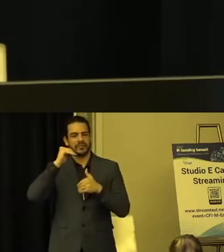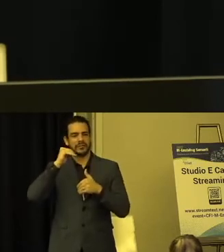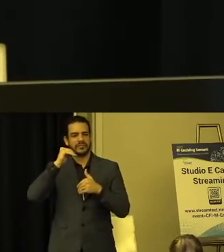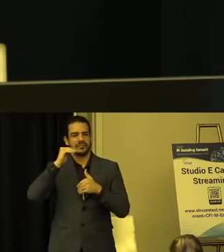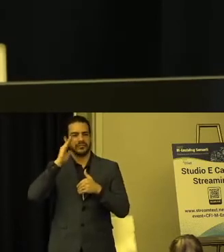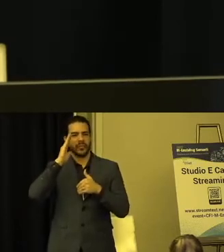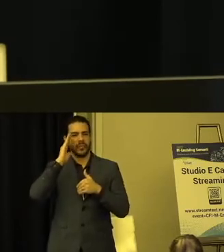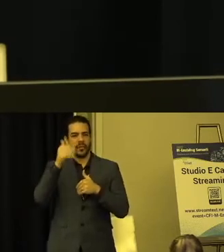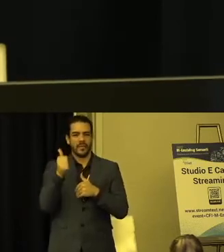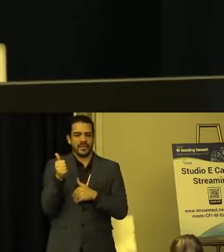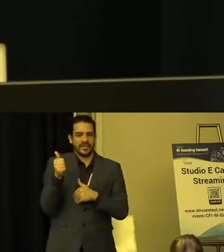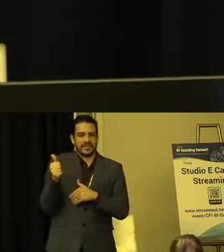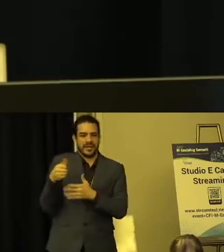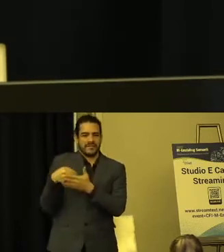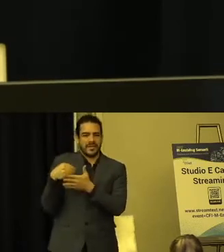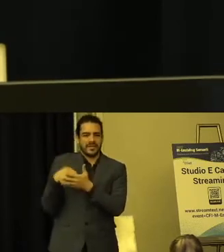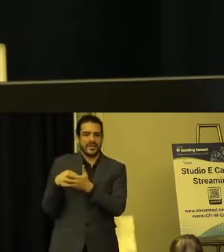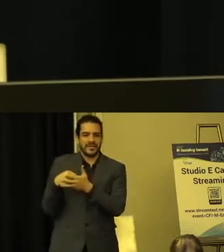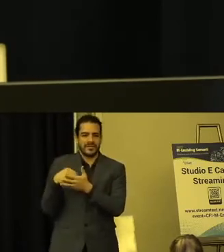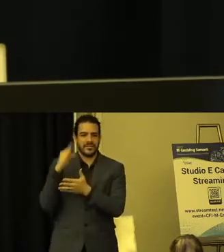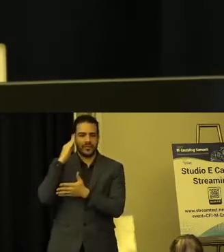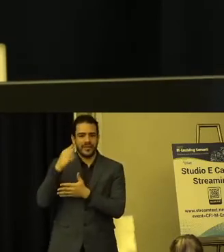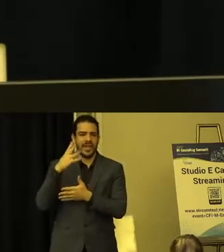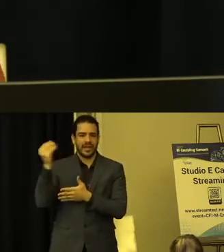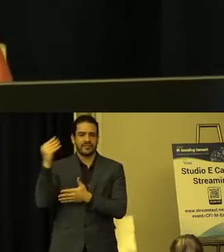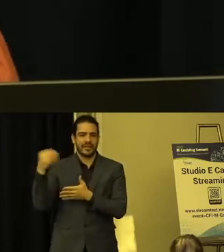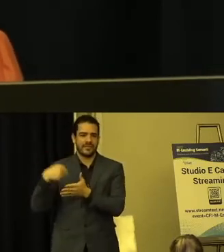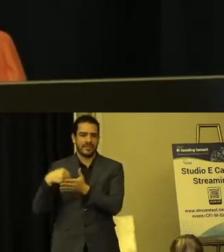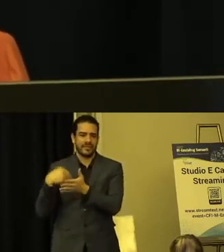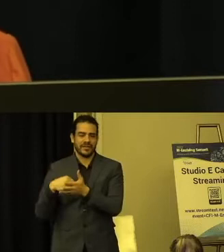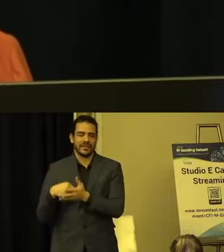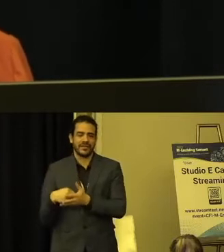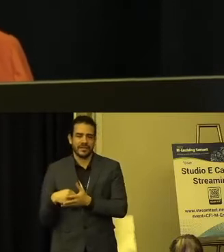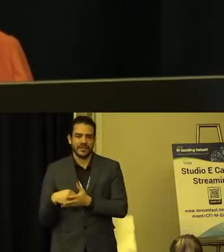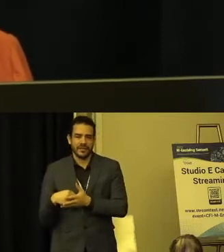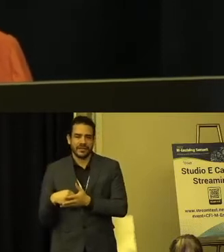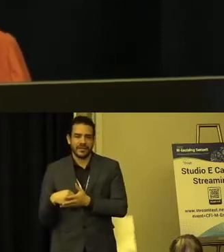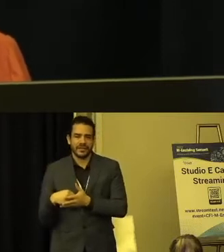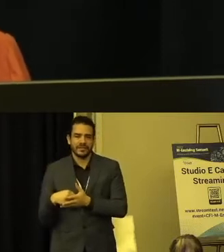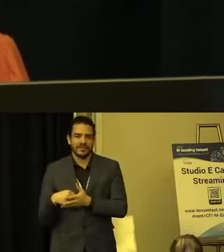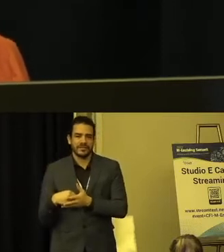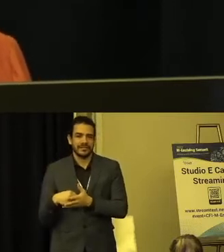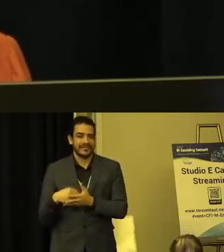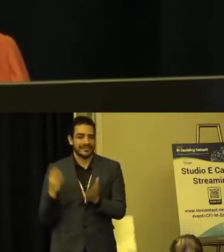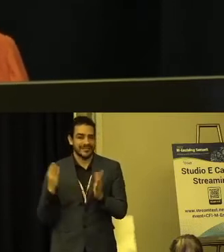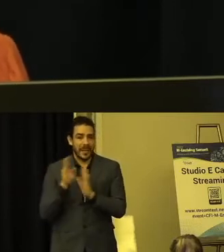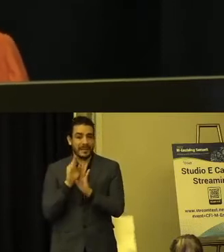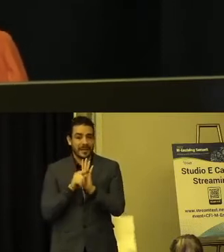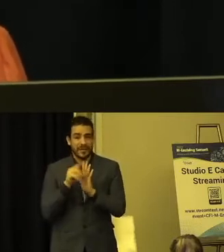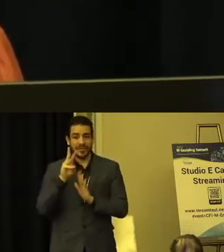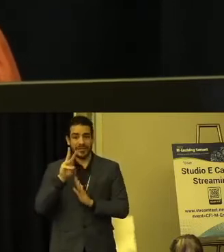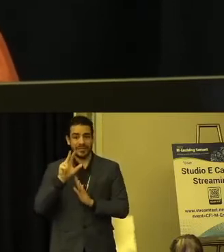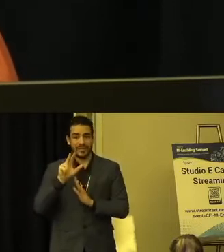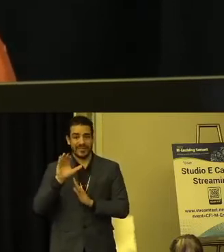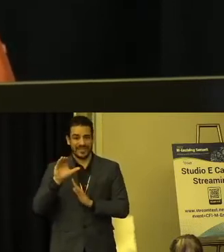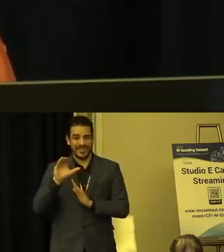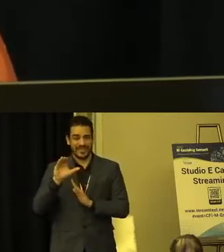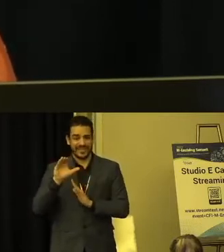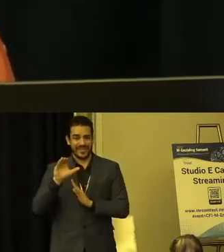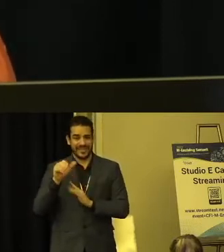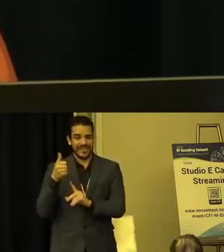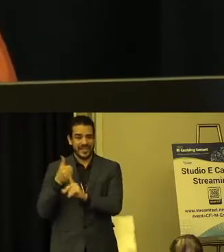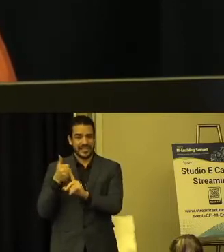partly self-funded or externally funded. And just for background, W3C itself is